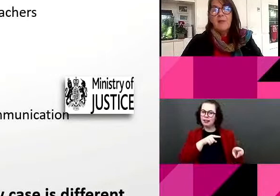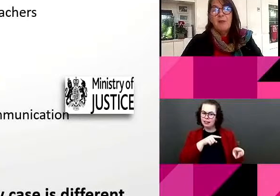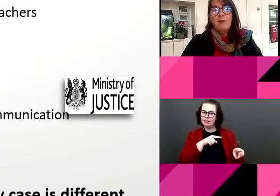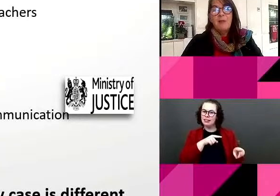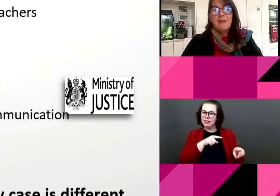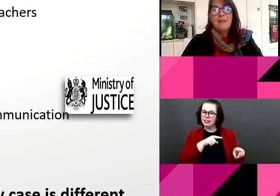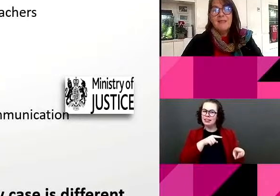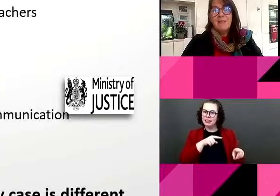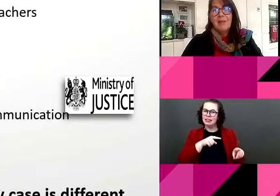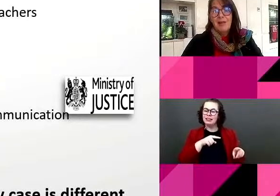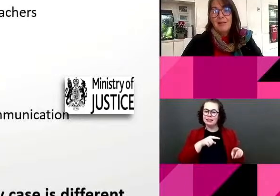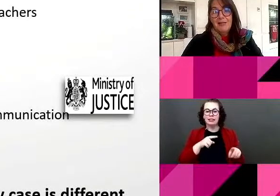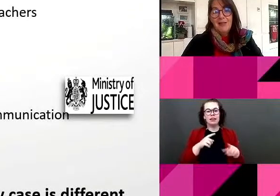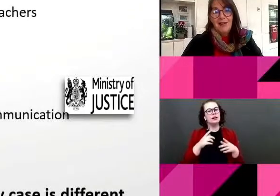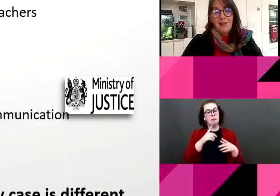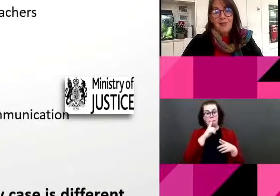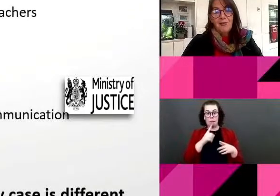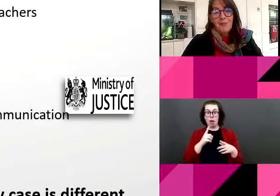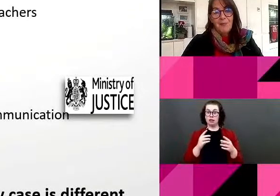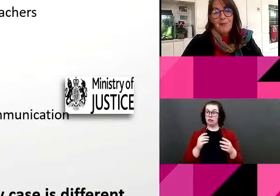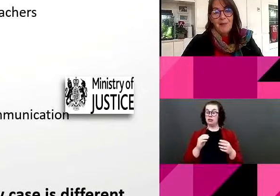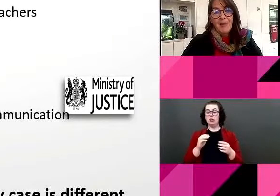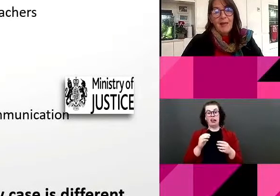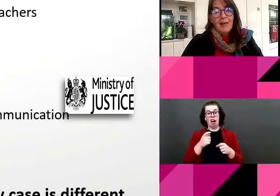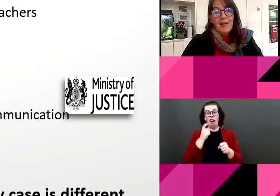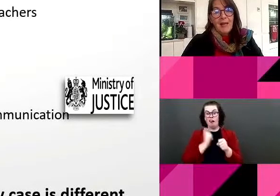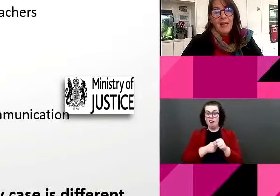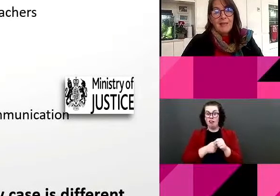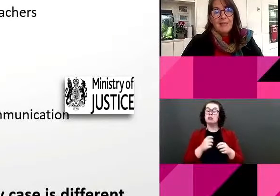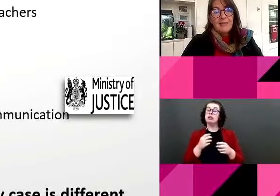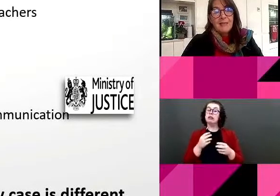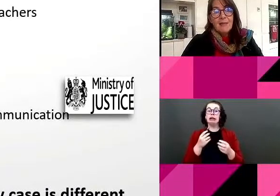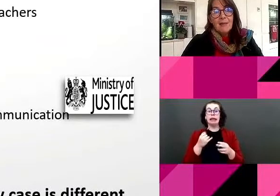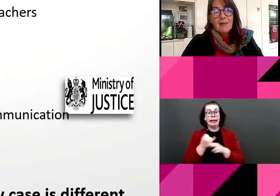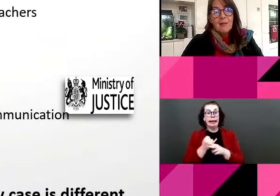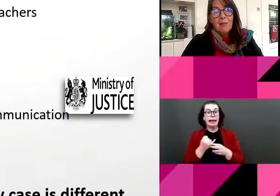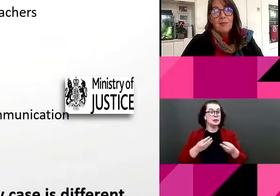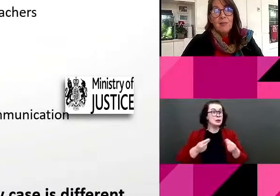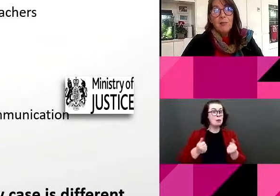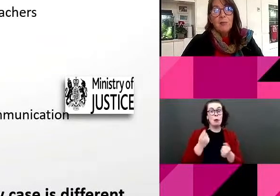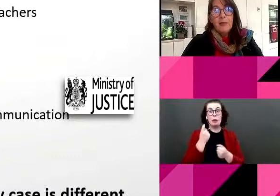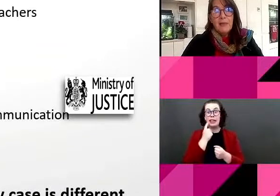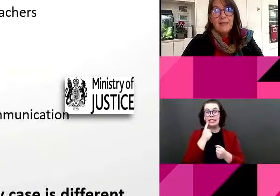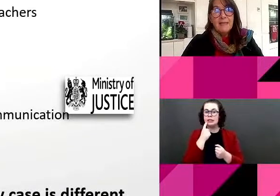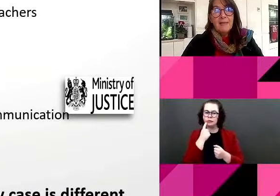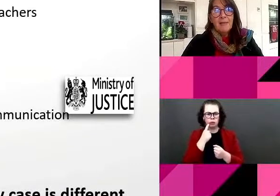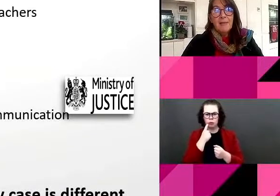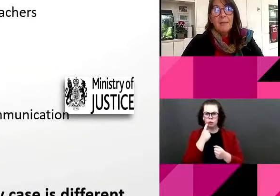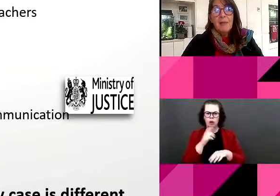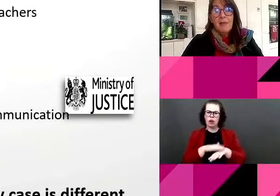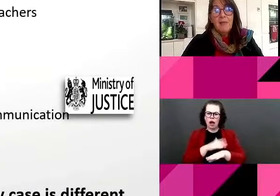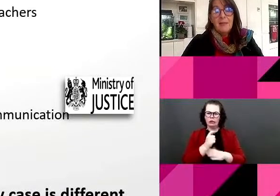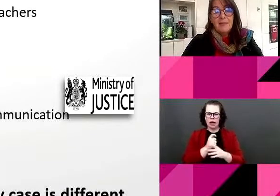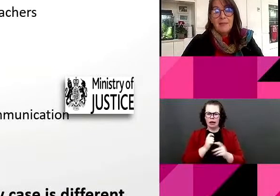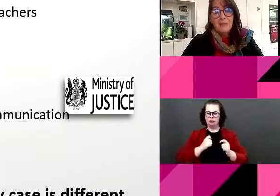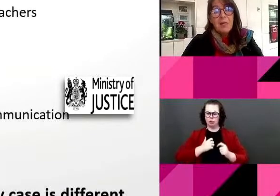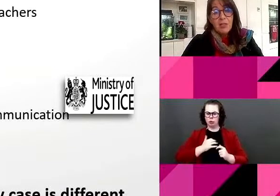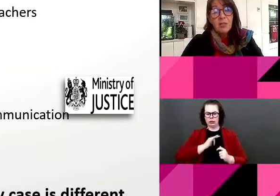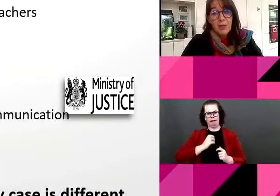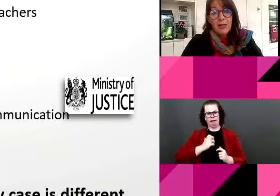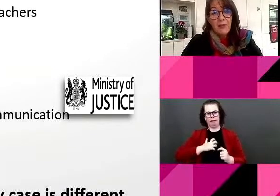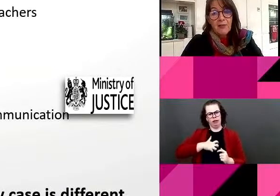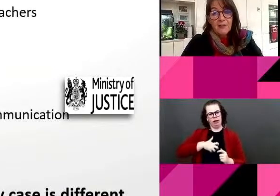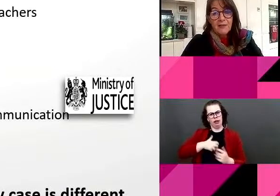It's a very, very steep learning curve. And we do witness many things,